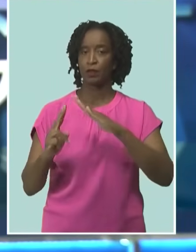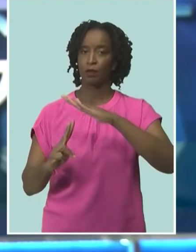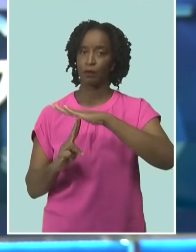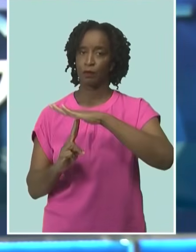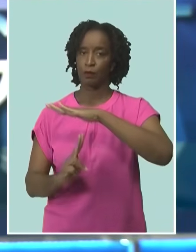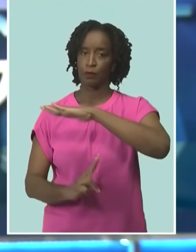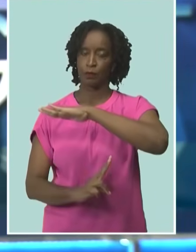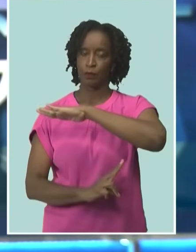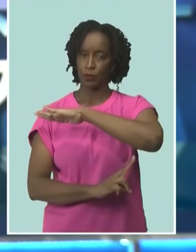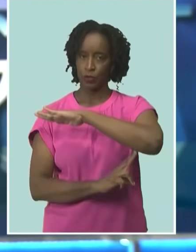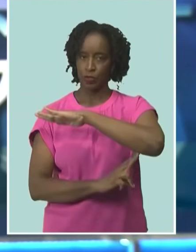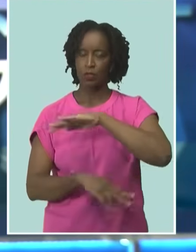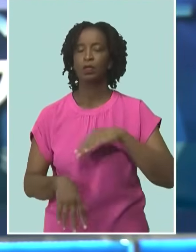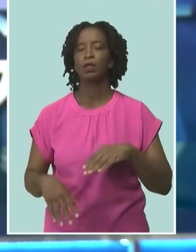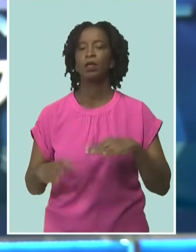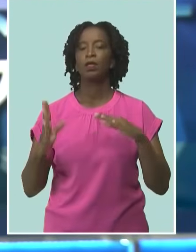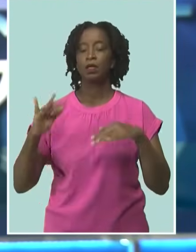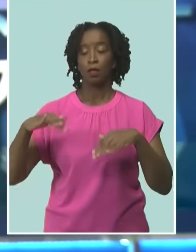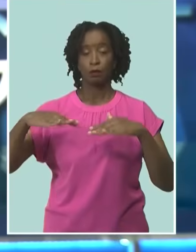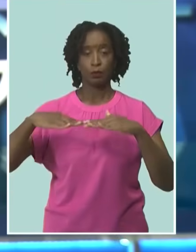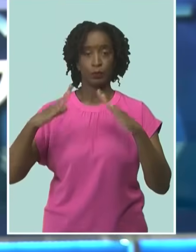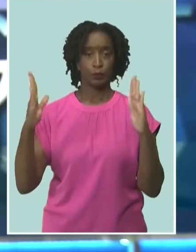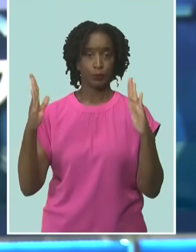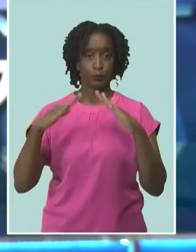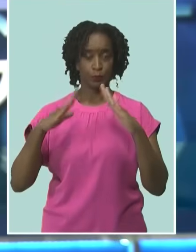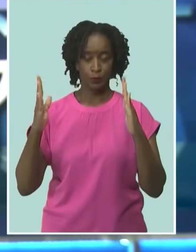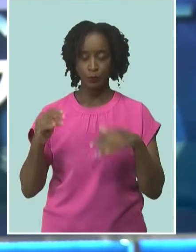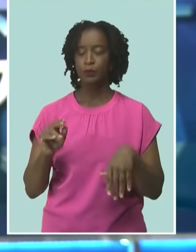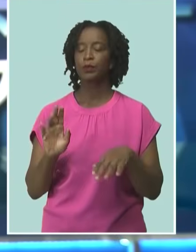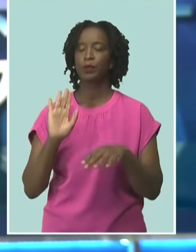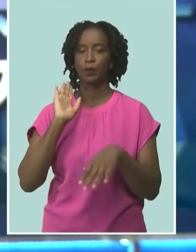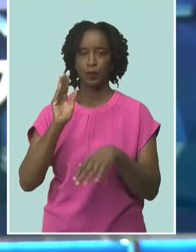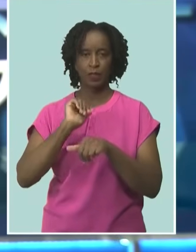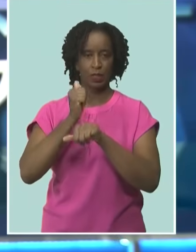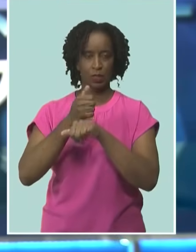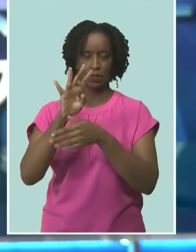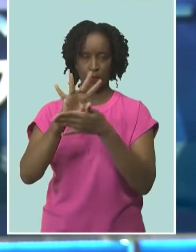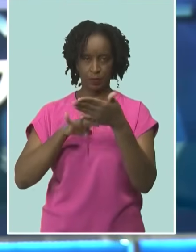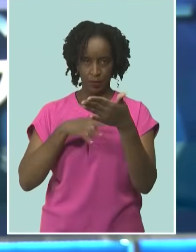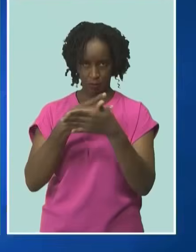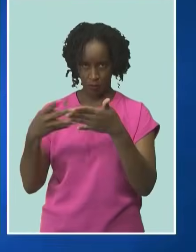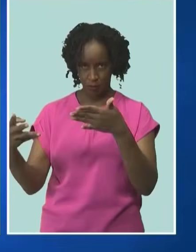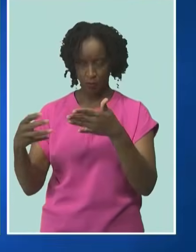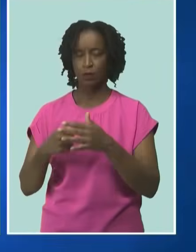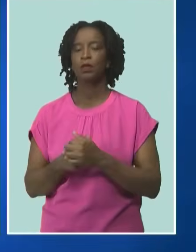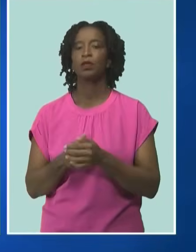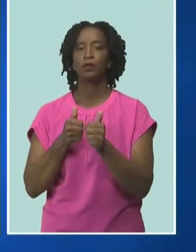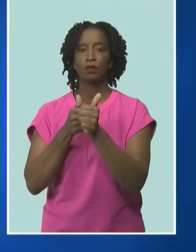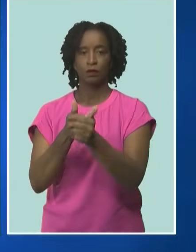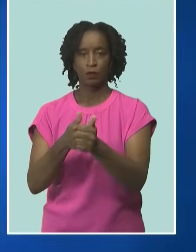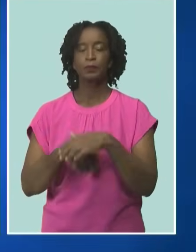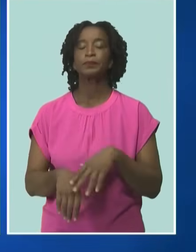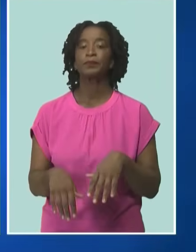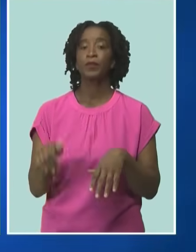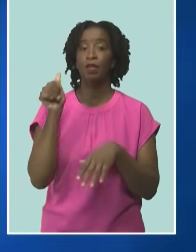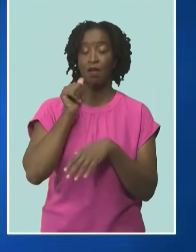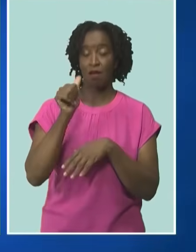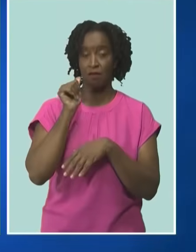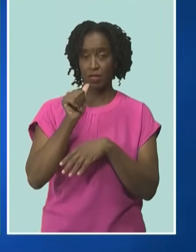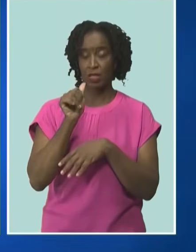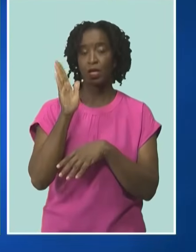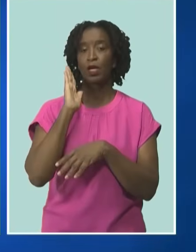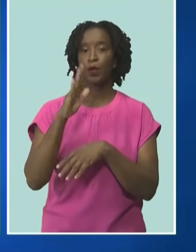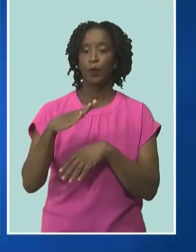set schedule until further notice. According to the Barbados Port Inc., the bridge will be raised 3 times daily. In the